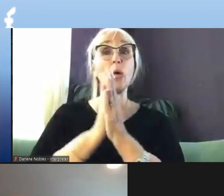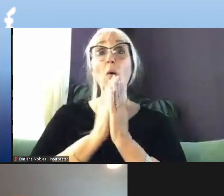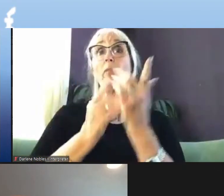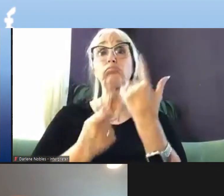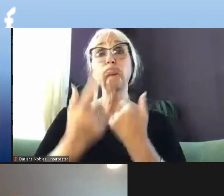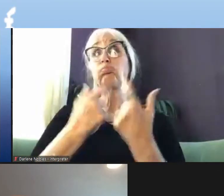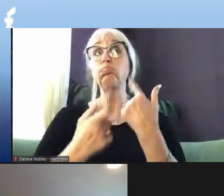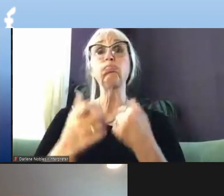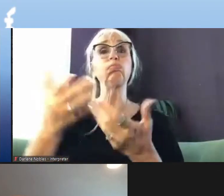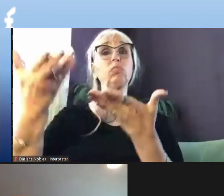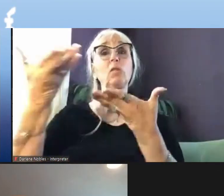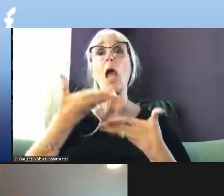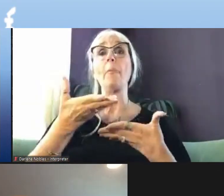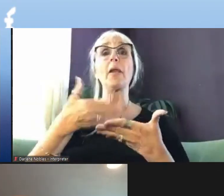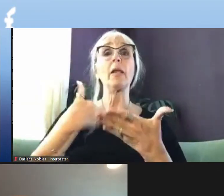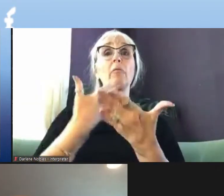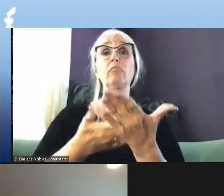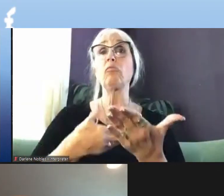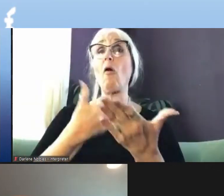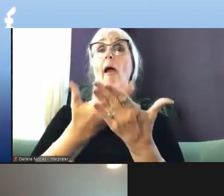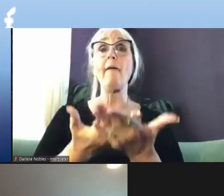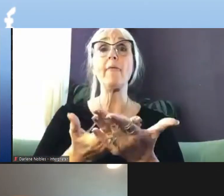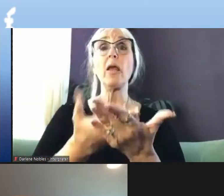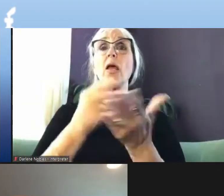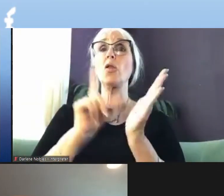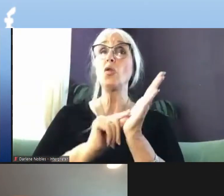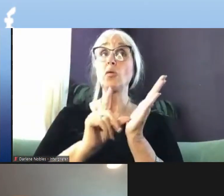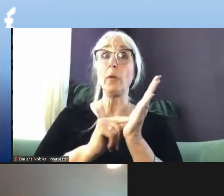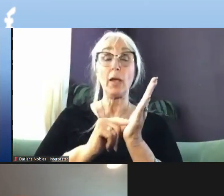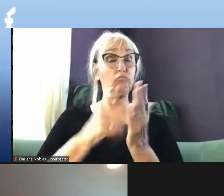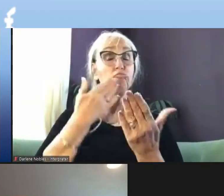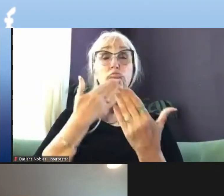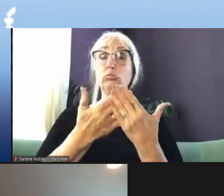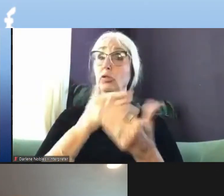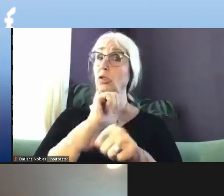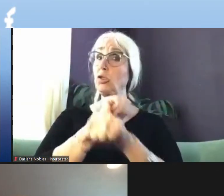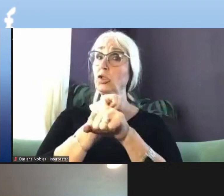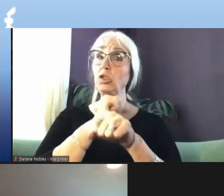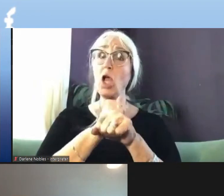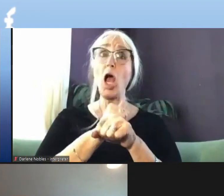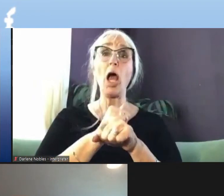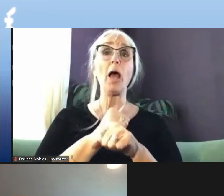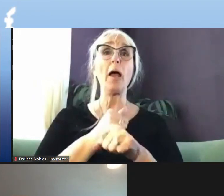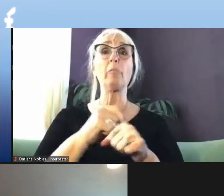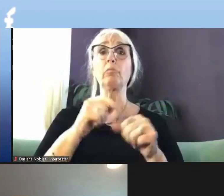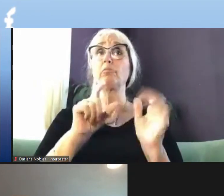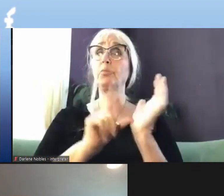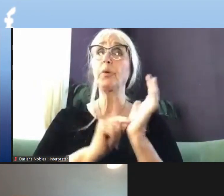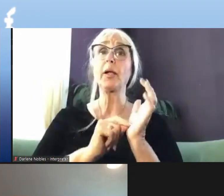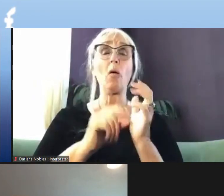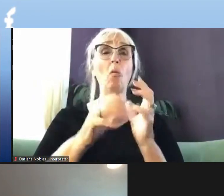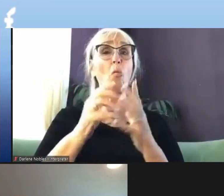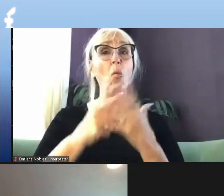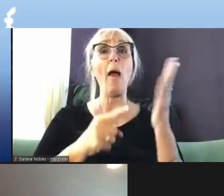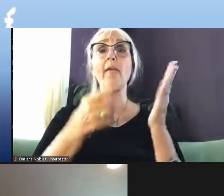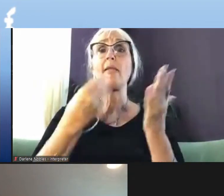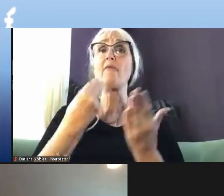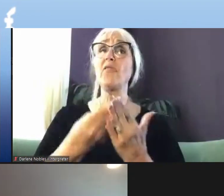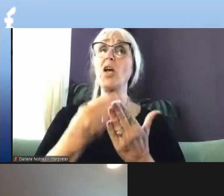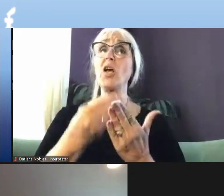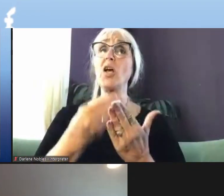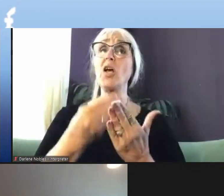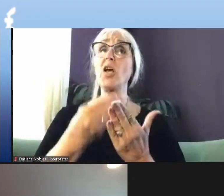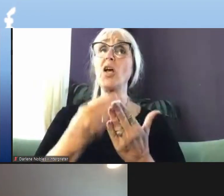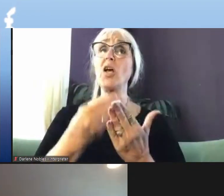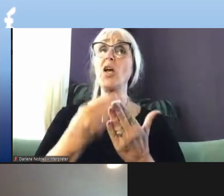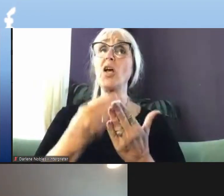started coming in, and of course the newspaper's done a good job on covering what these funds could be used for. The city of Waco